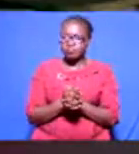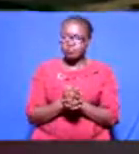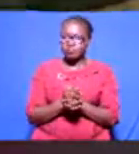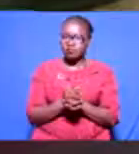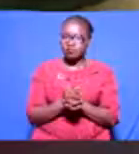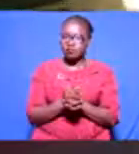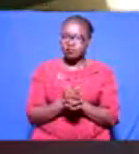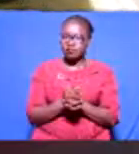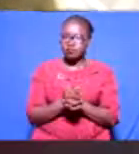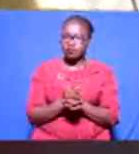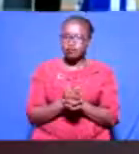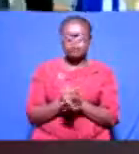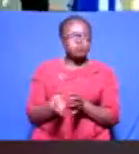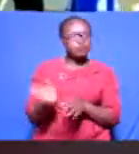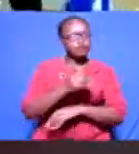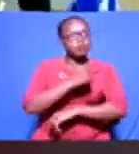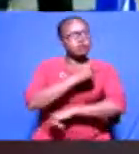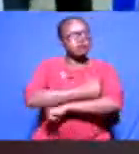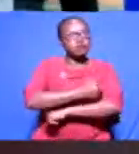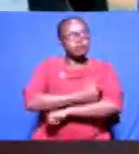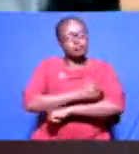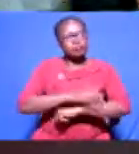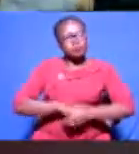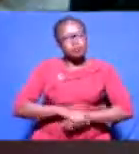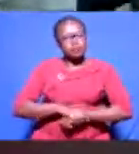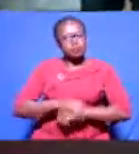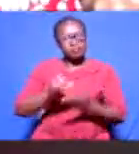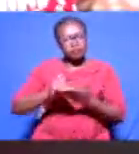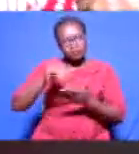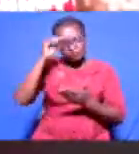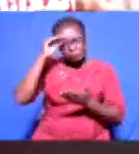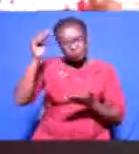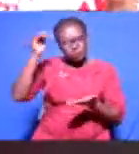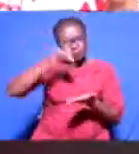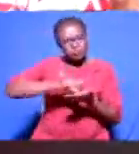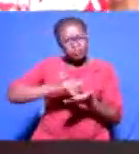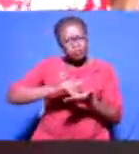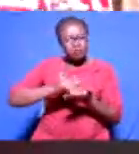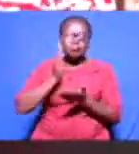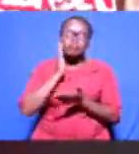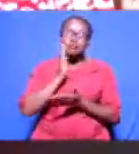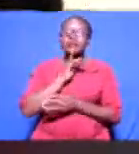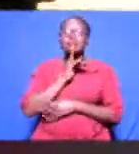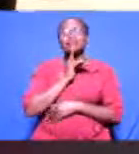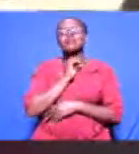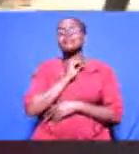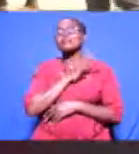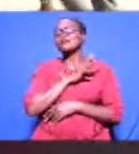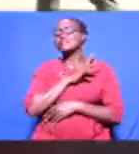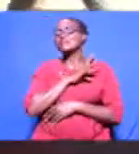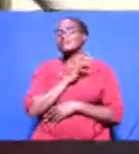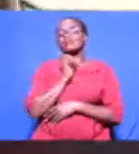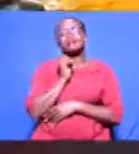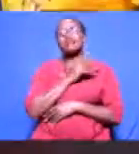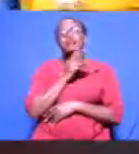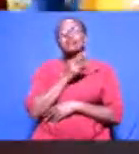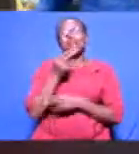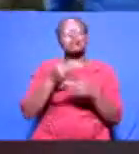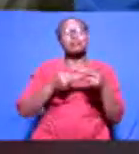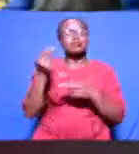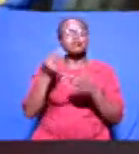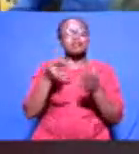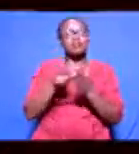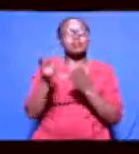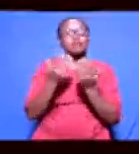And it's back to school. Learning resumes as parents decry cost of education materials.